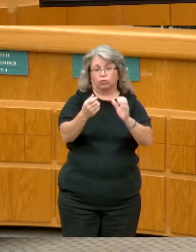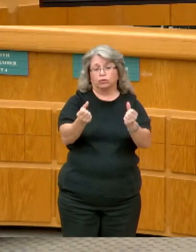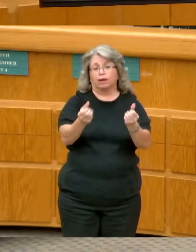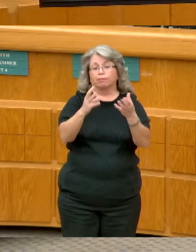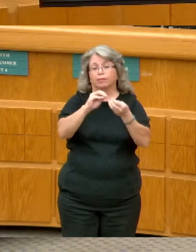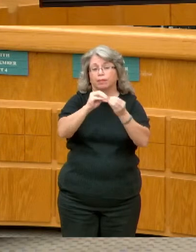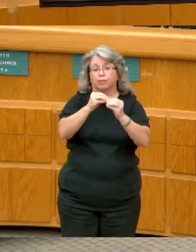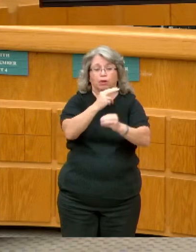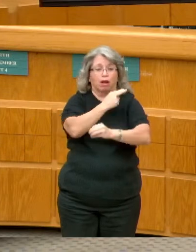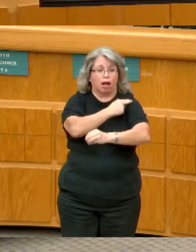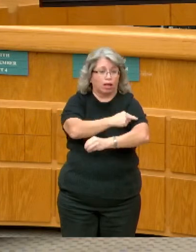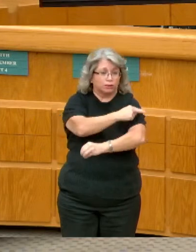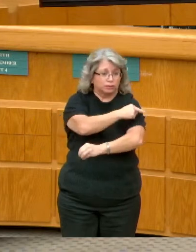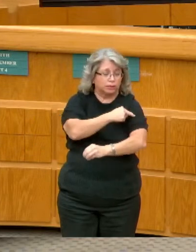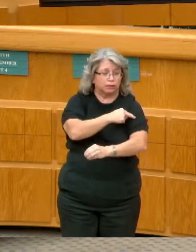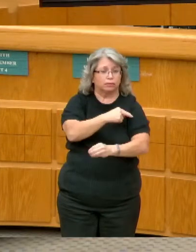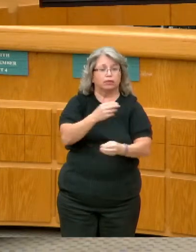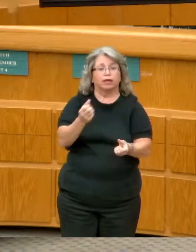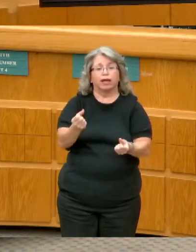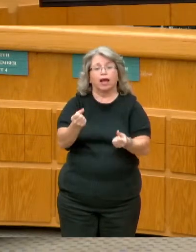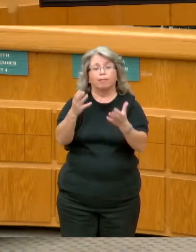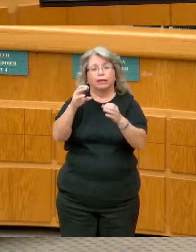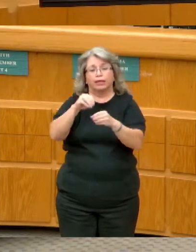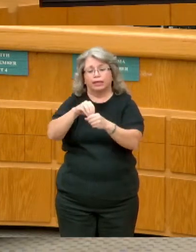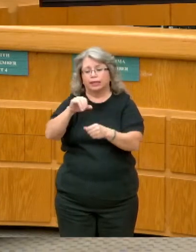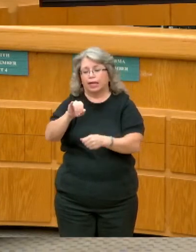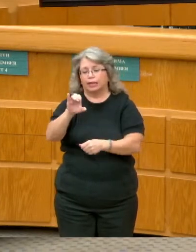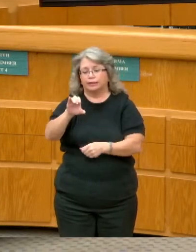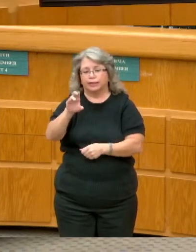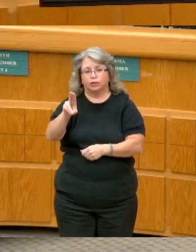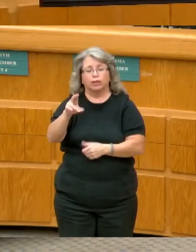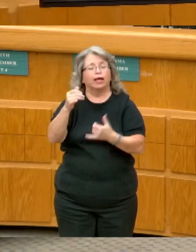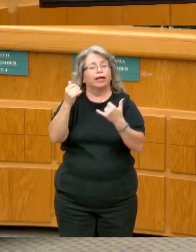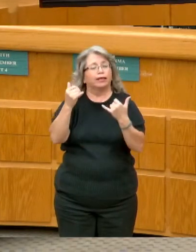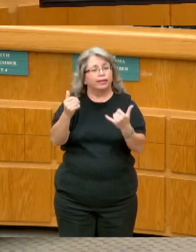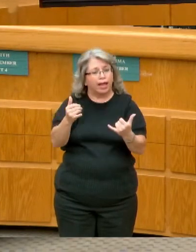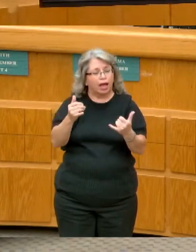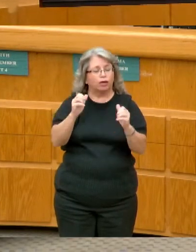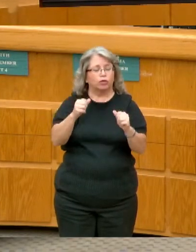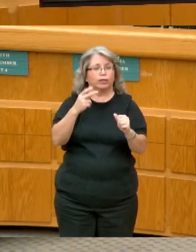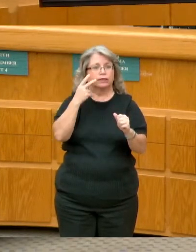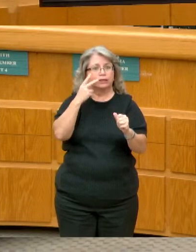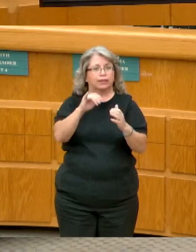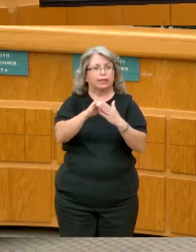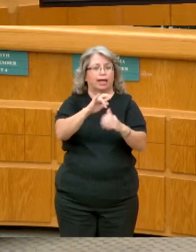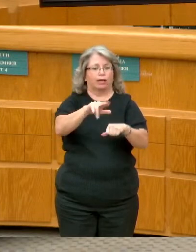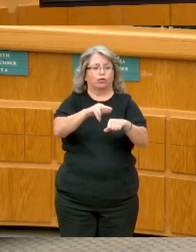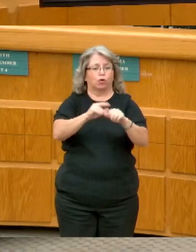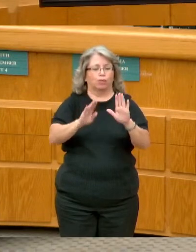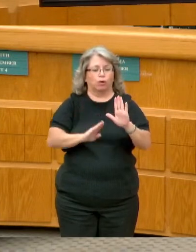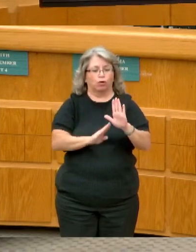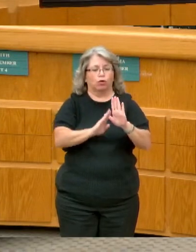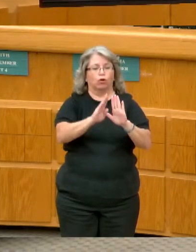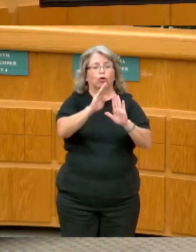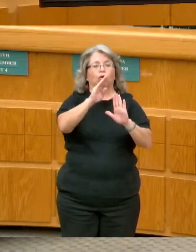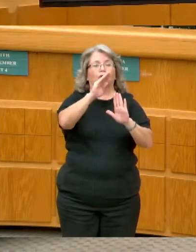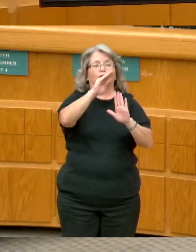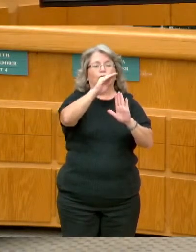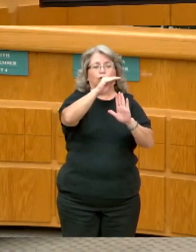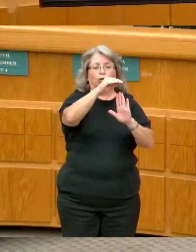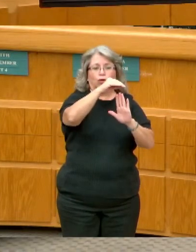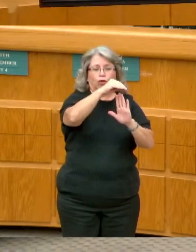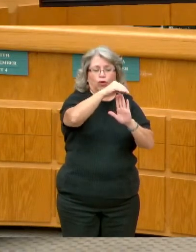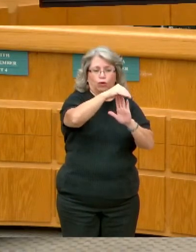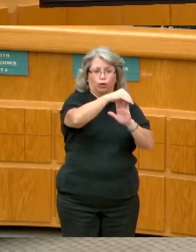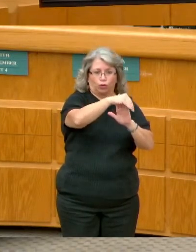cases. And now you can finally see that normal bell curve, if you will. And so you see as cases were